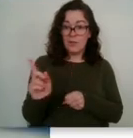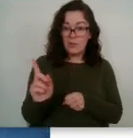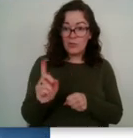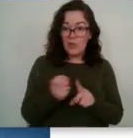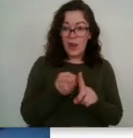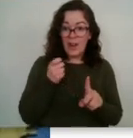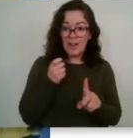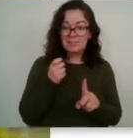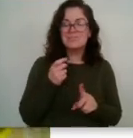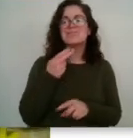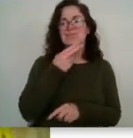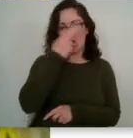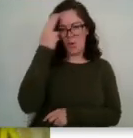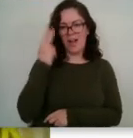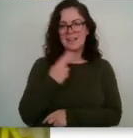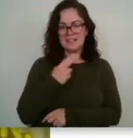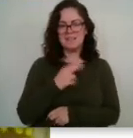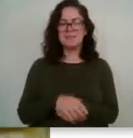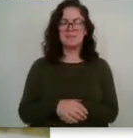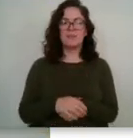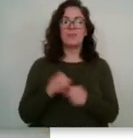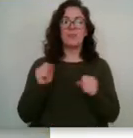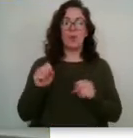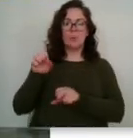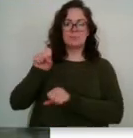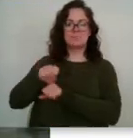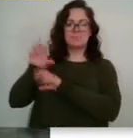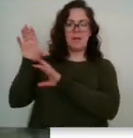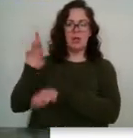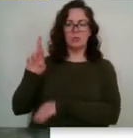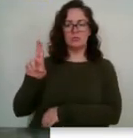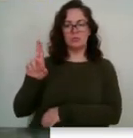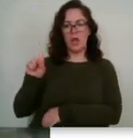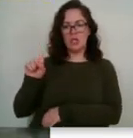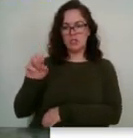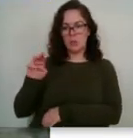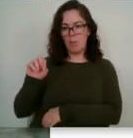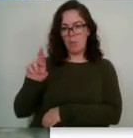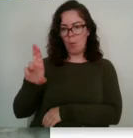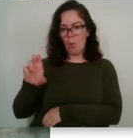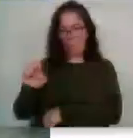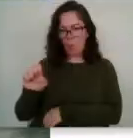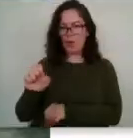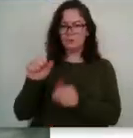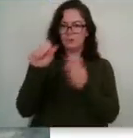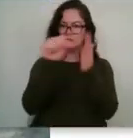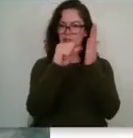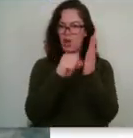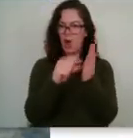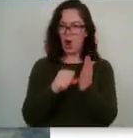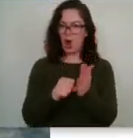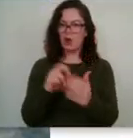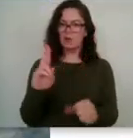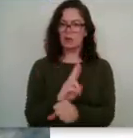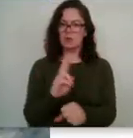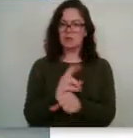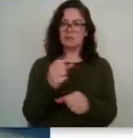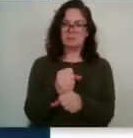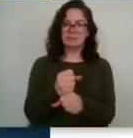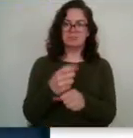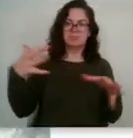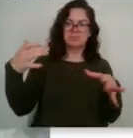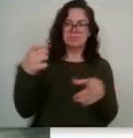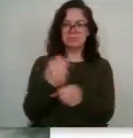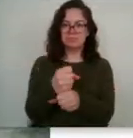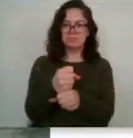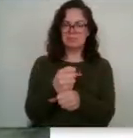Oh, I like this one too. Mount Rushmore was carved with dynamite. We're being safe